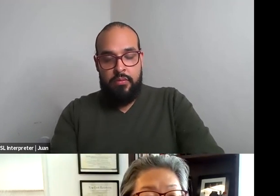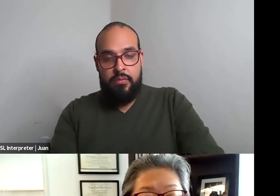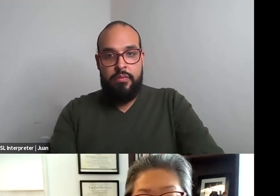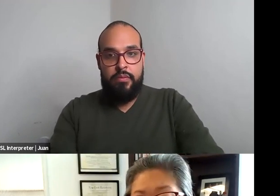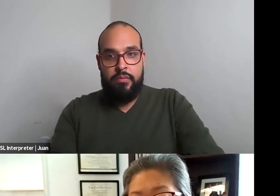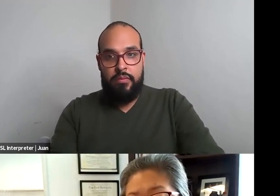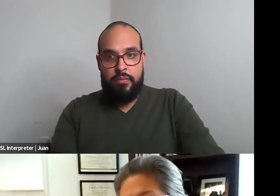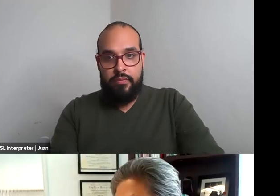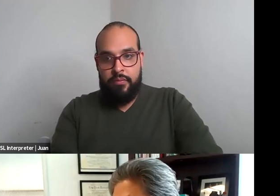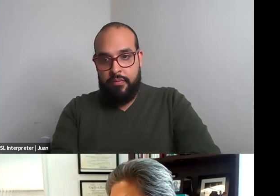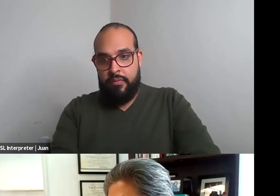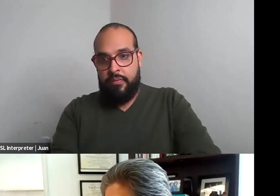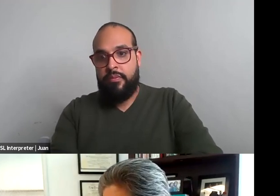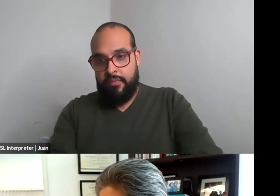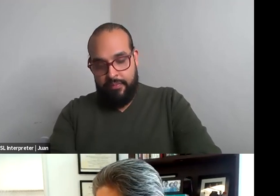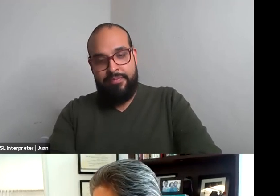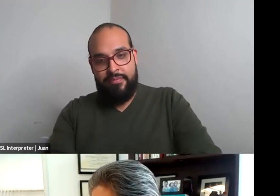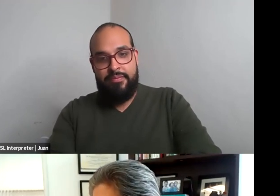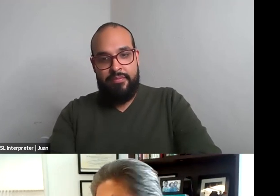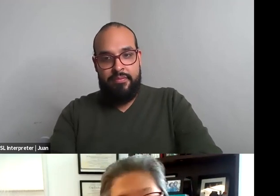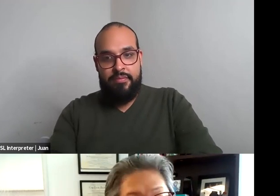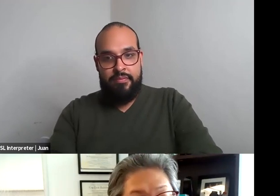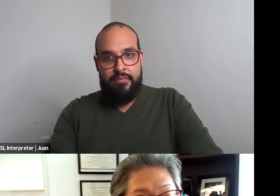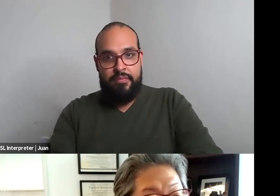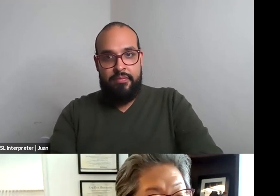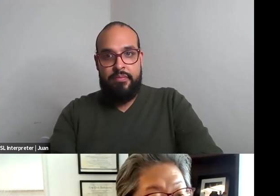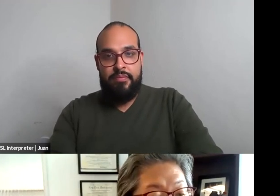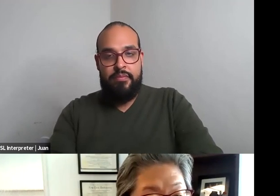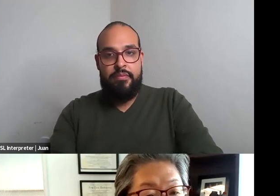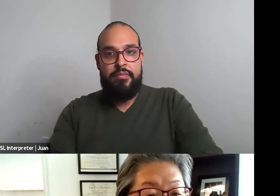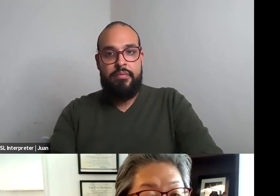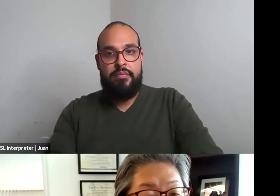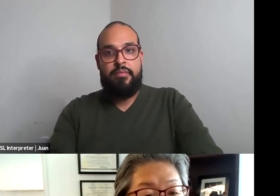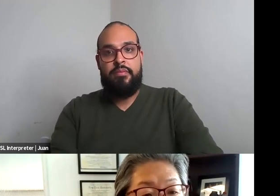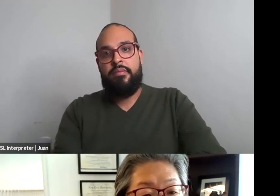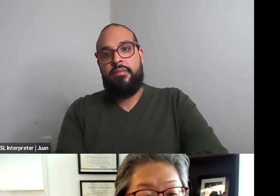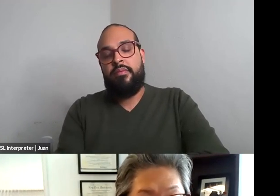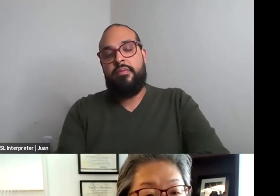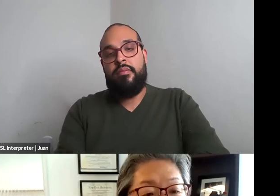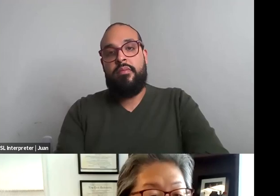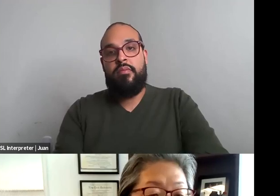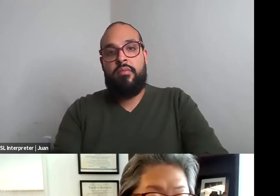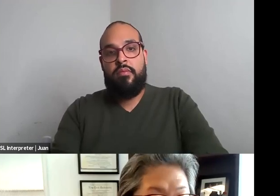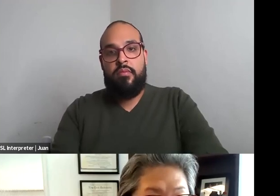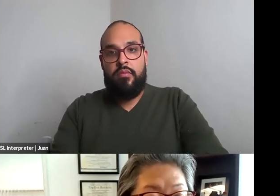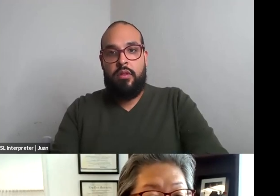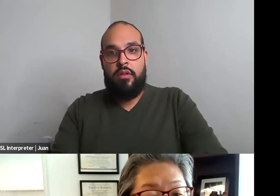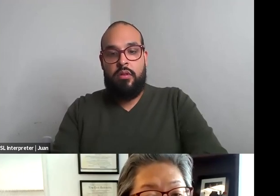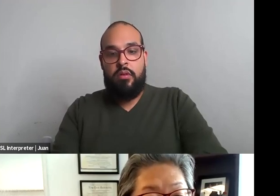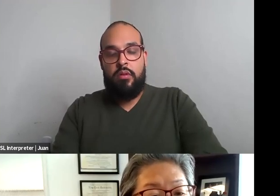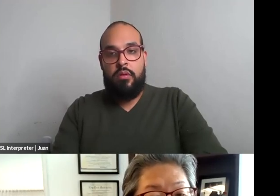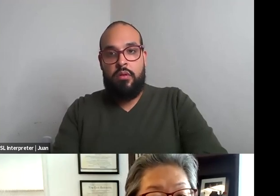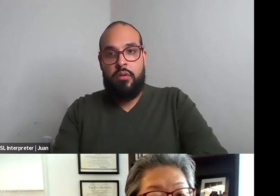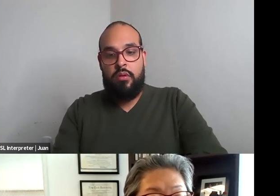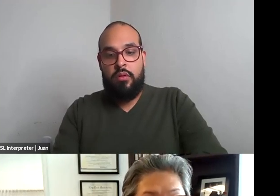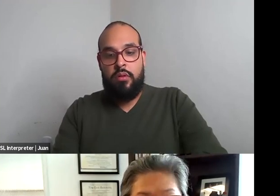questions. So we have a little bit of time for questions and then we'll be done. Yeah, I think it makes sense because it's the same group and kind of the same scenario,